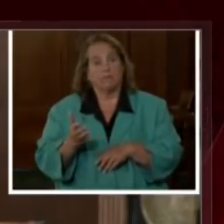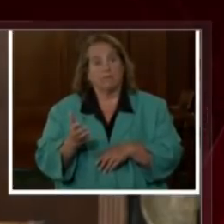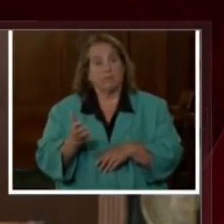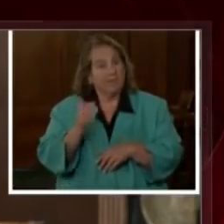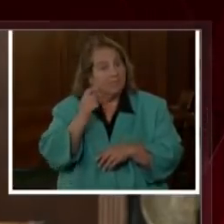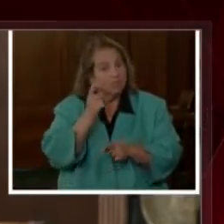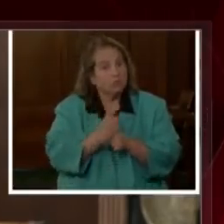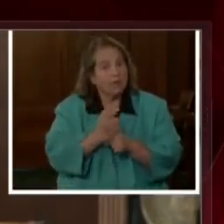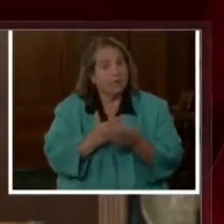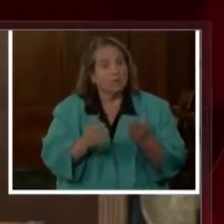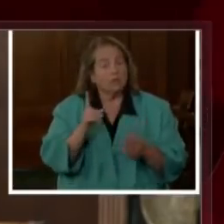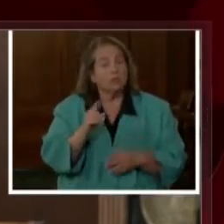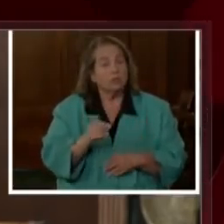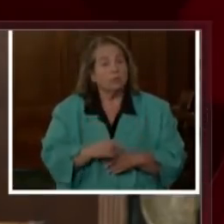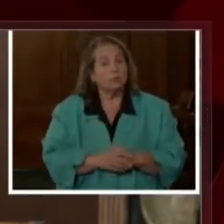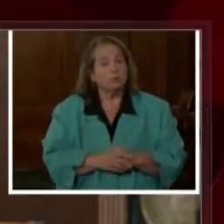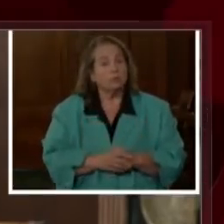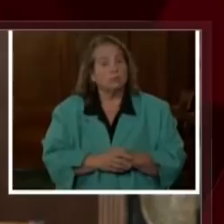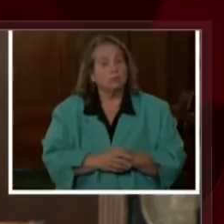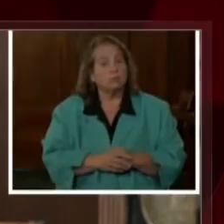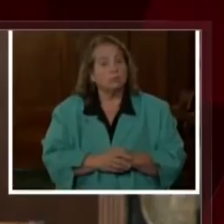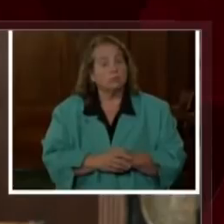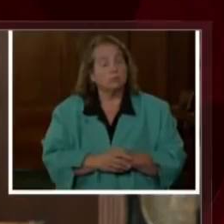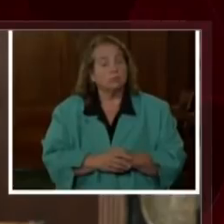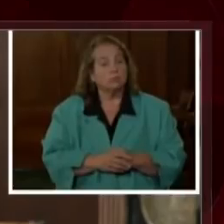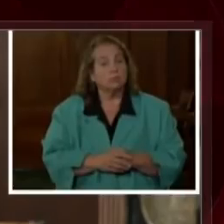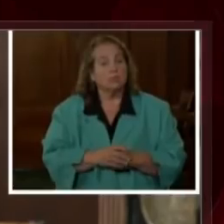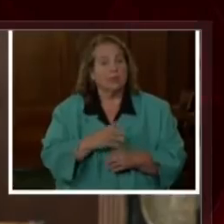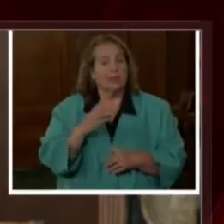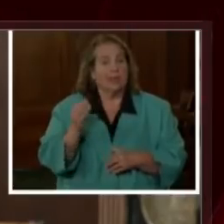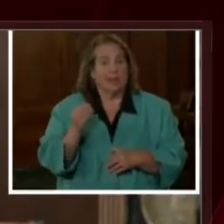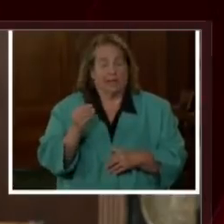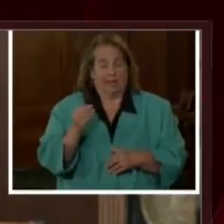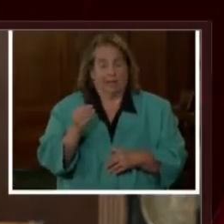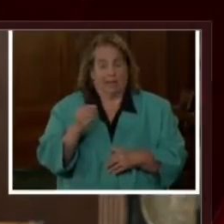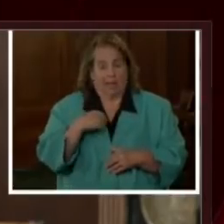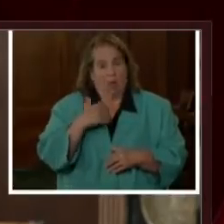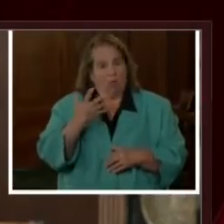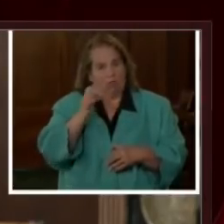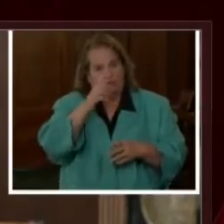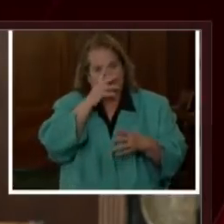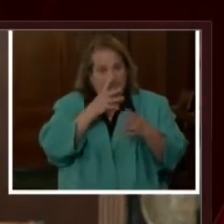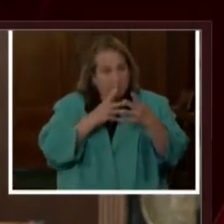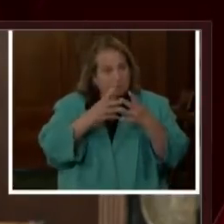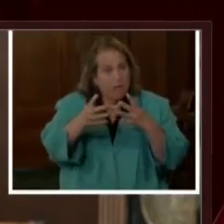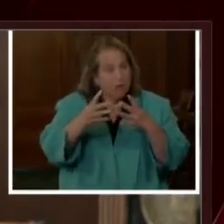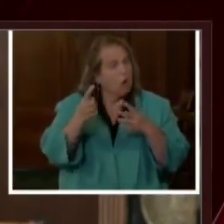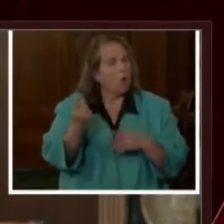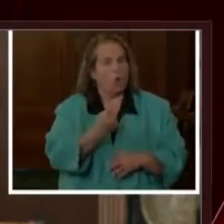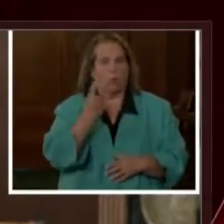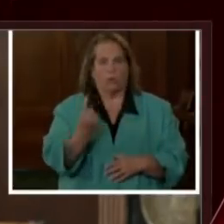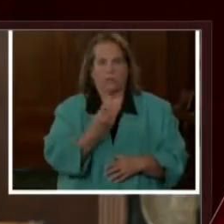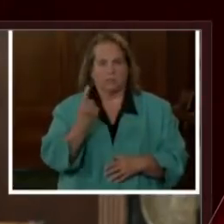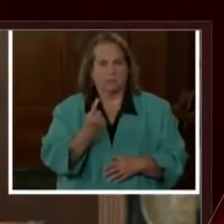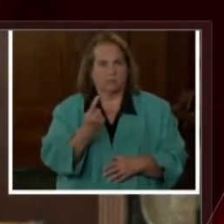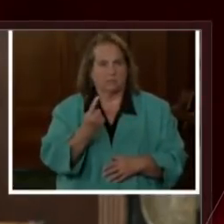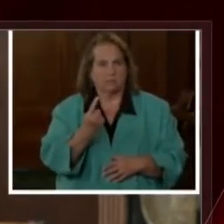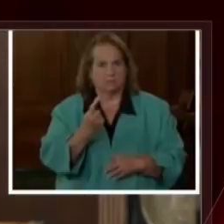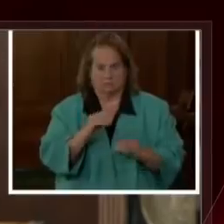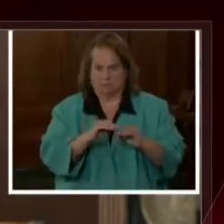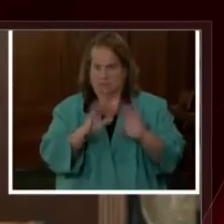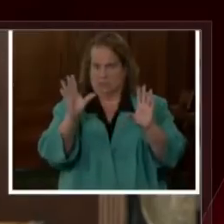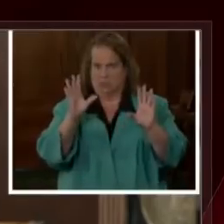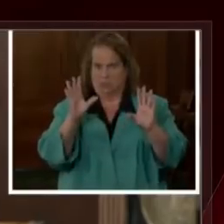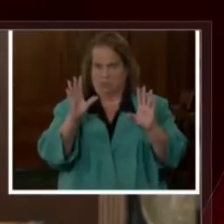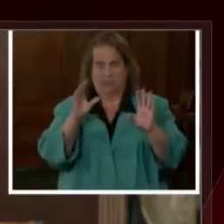that it's the right thing to do. And not being transparent, always makes things worse.